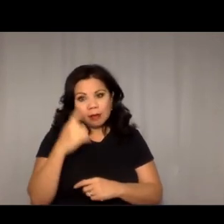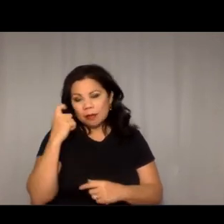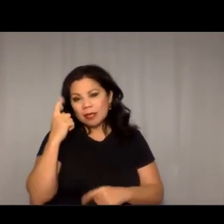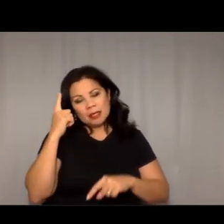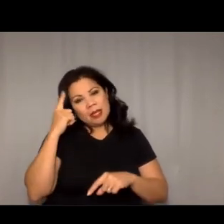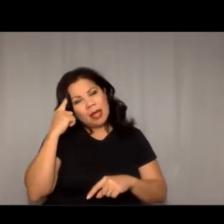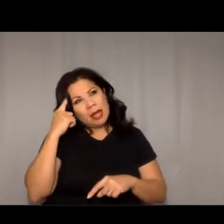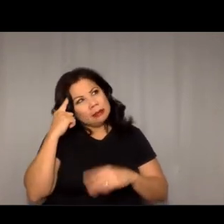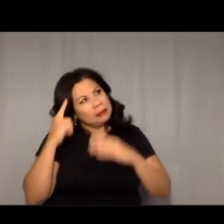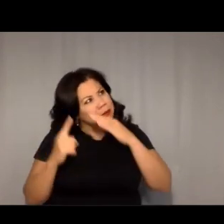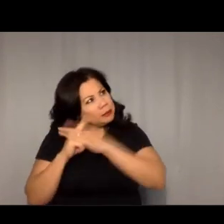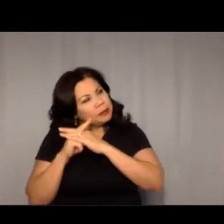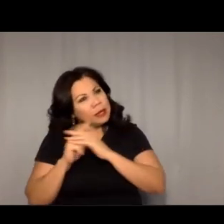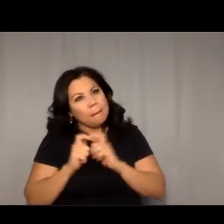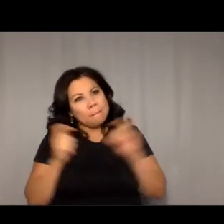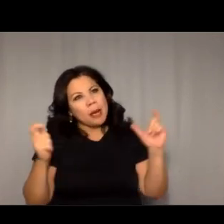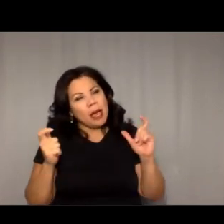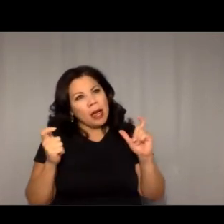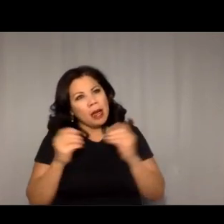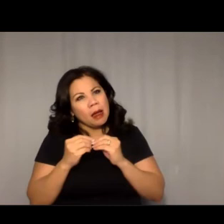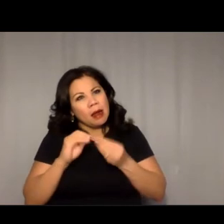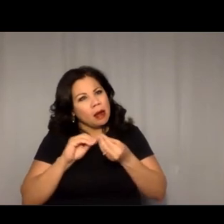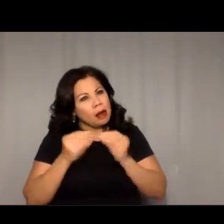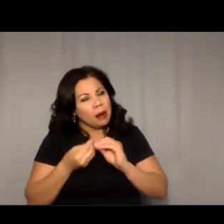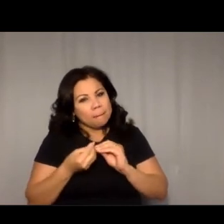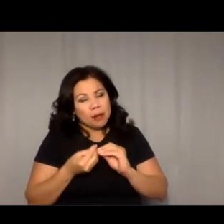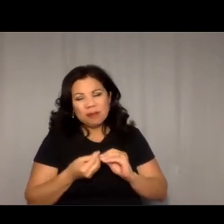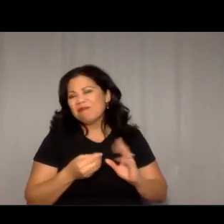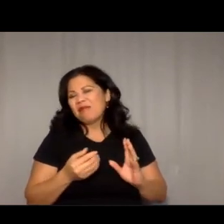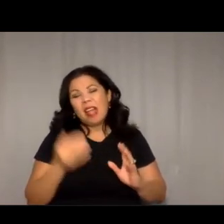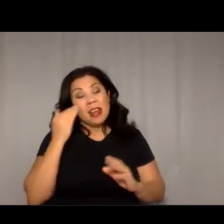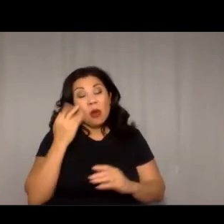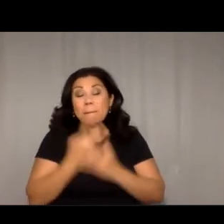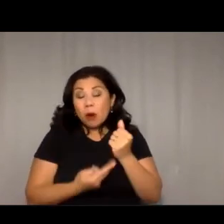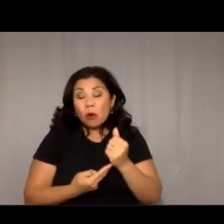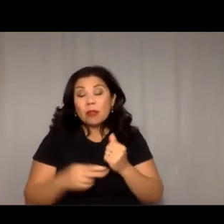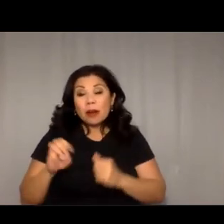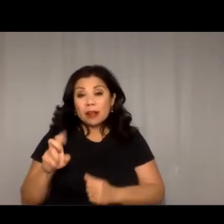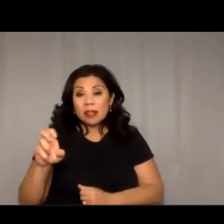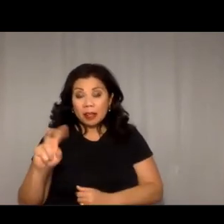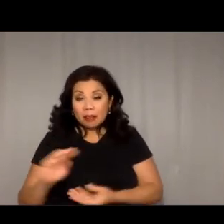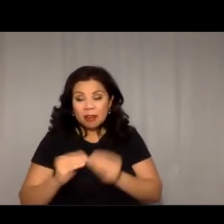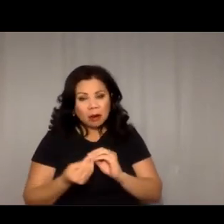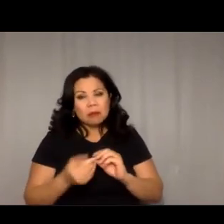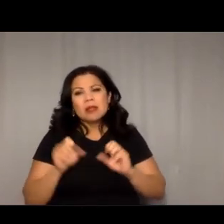of a bigger number they have in common. And I know they're both even numbers, so I can always divide by 2, no matter